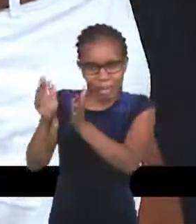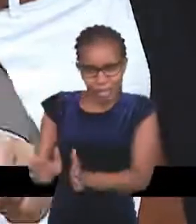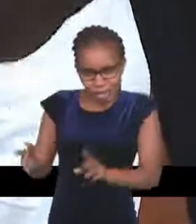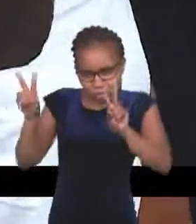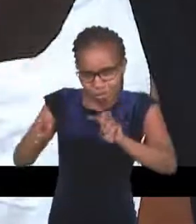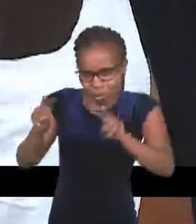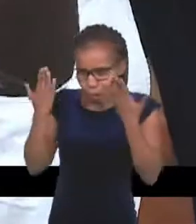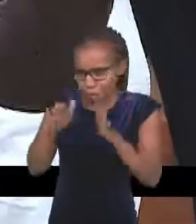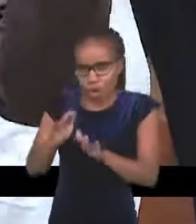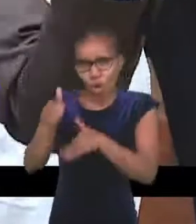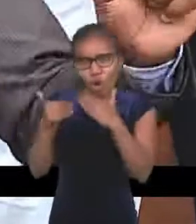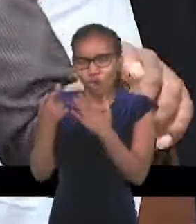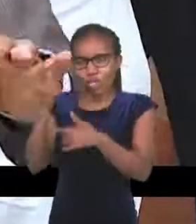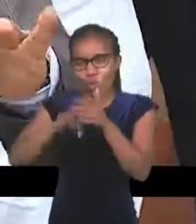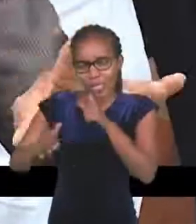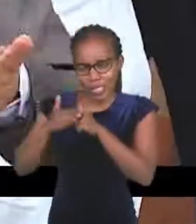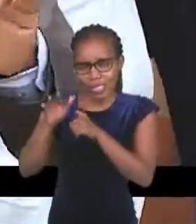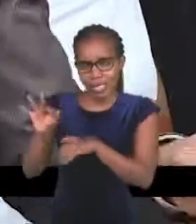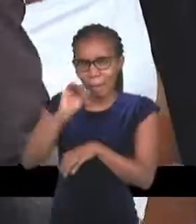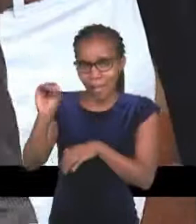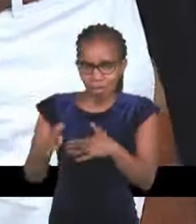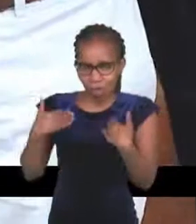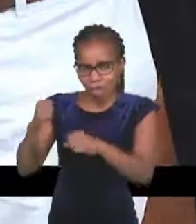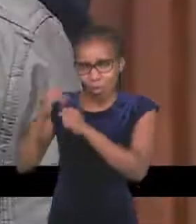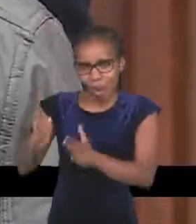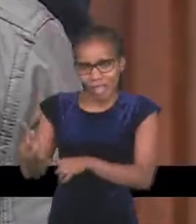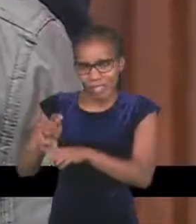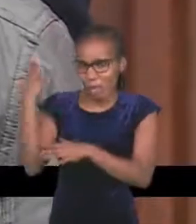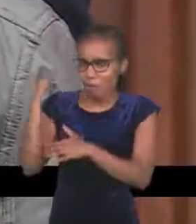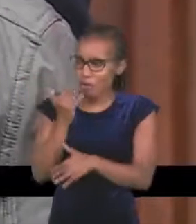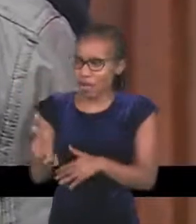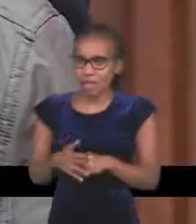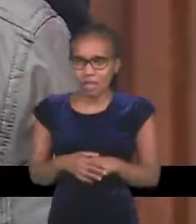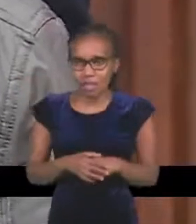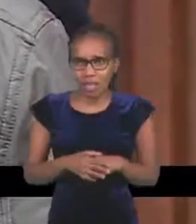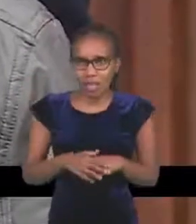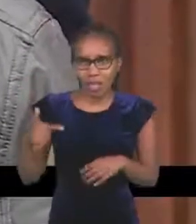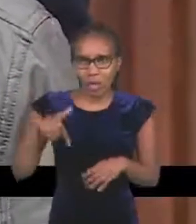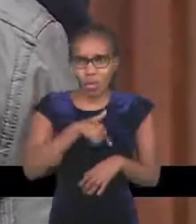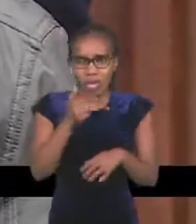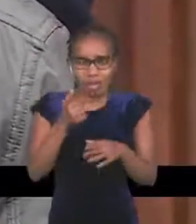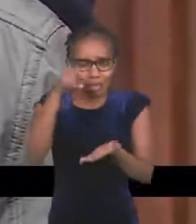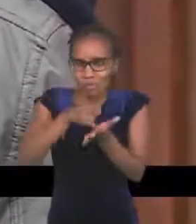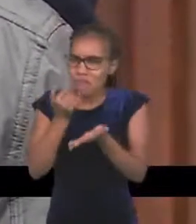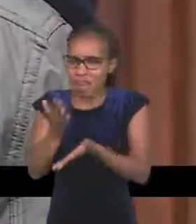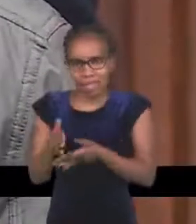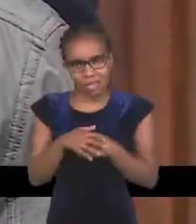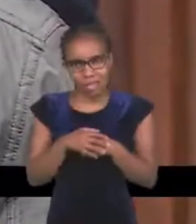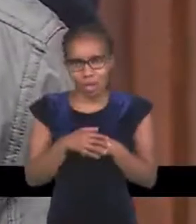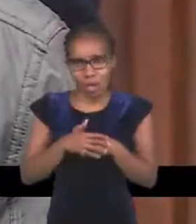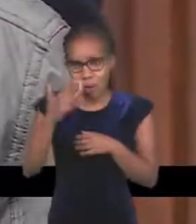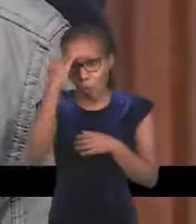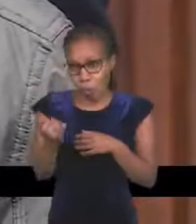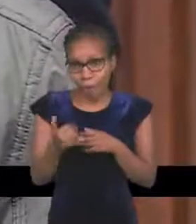yetu. Zote zinasema 93% of the health workers have never been trained. We are not being involved at this point in time